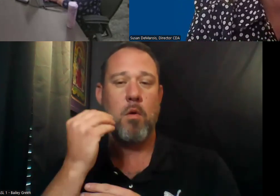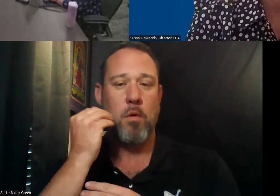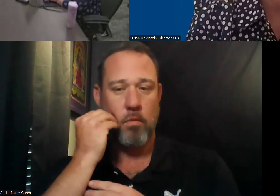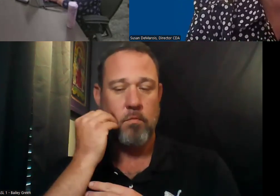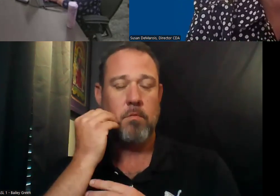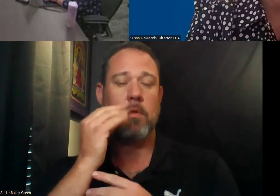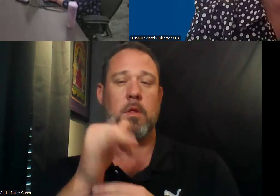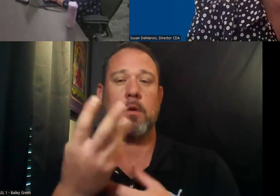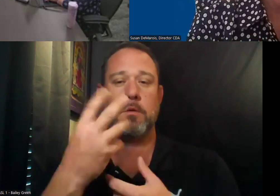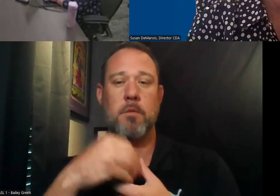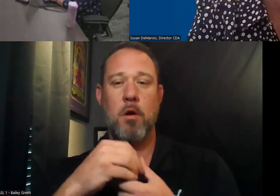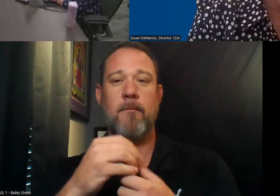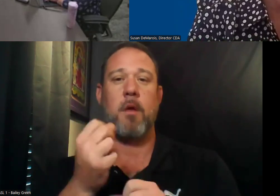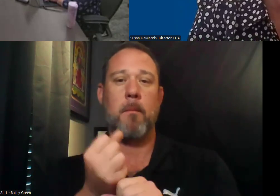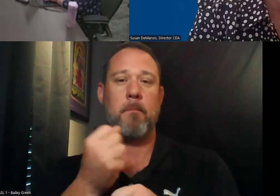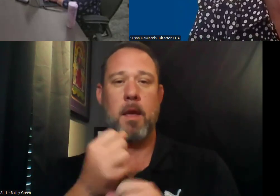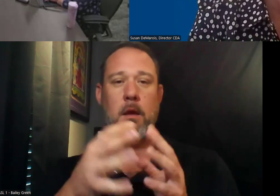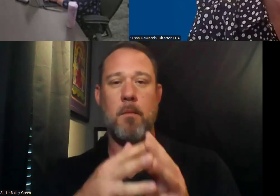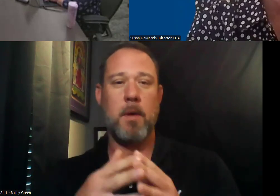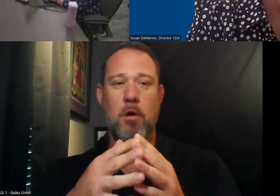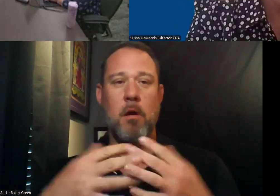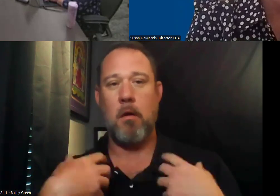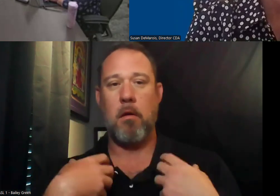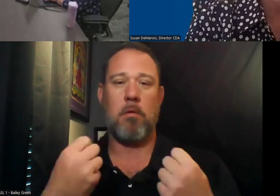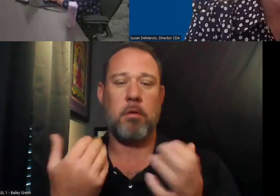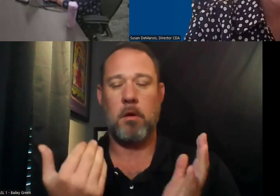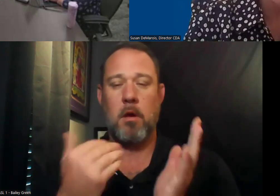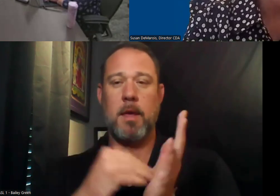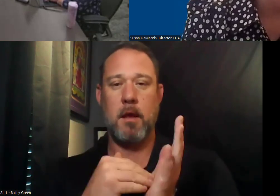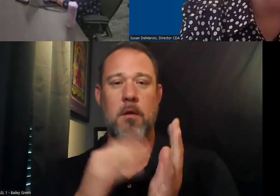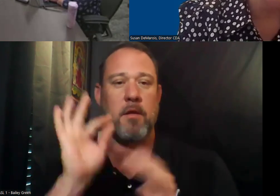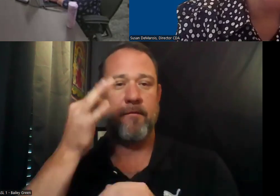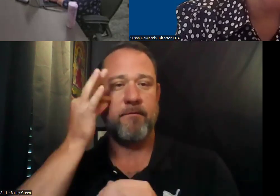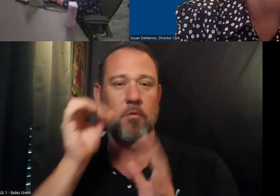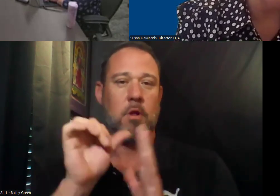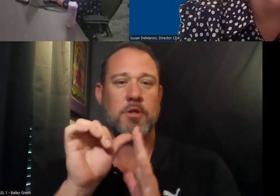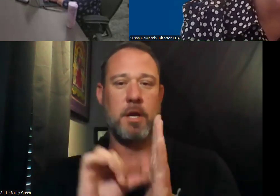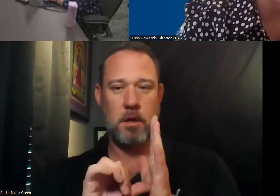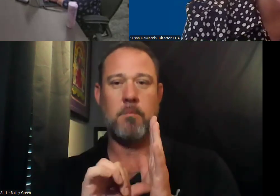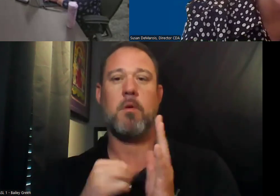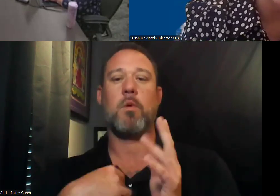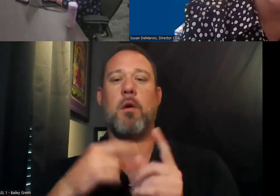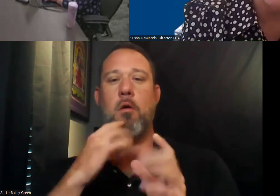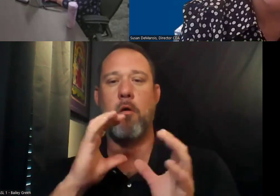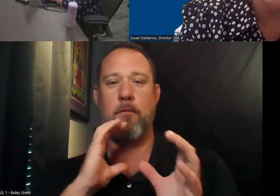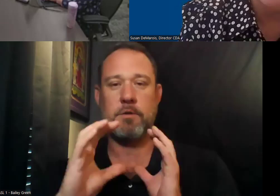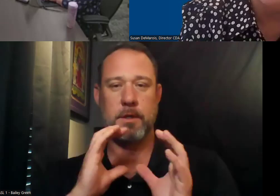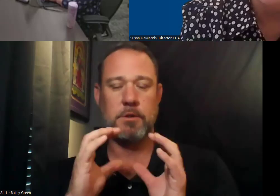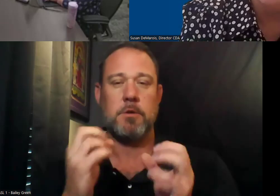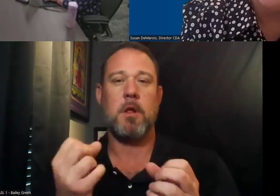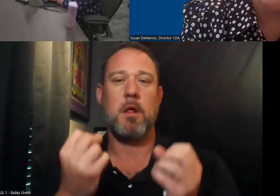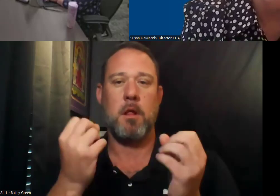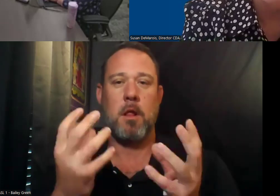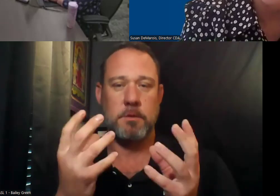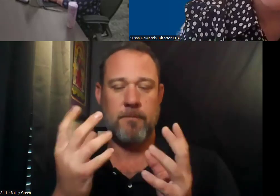is part of the Make America Healthy Again federal agenda. But we are in conversations with lots of partners